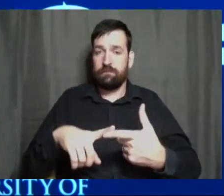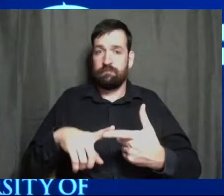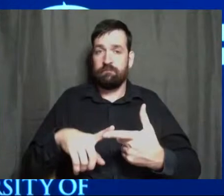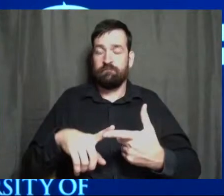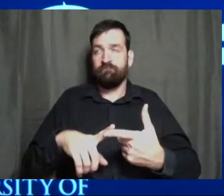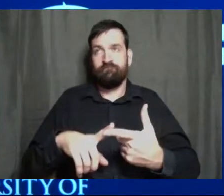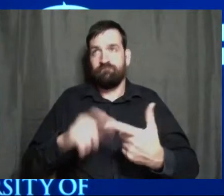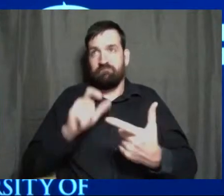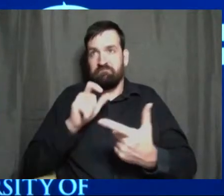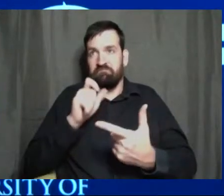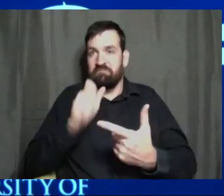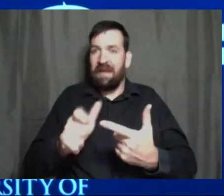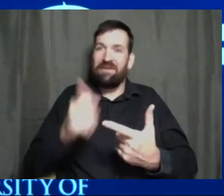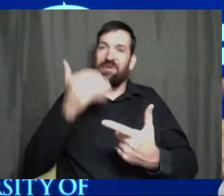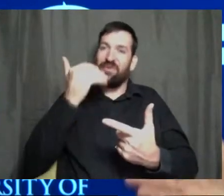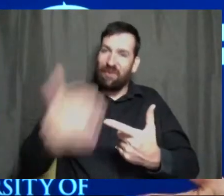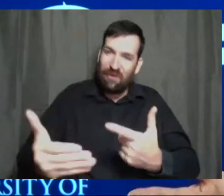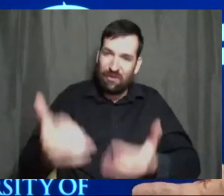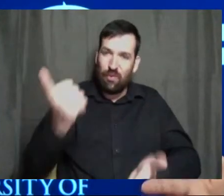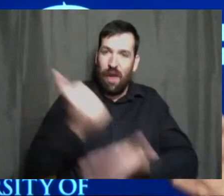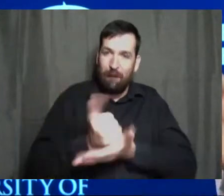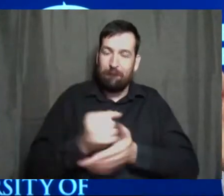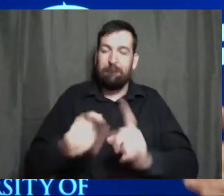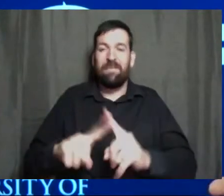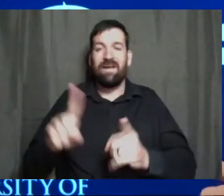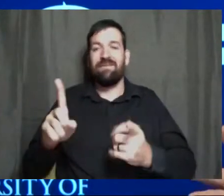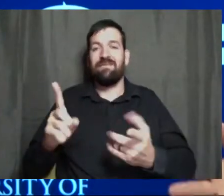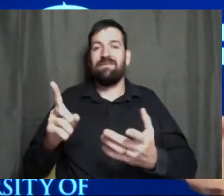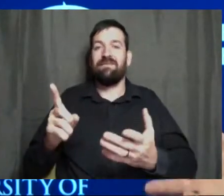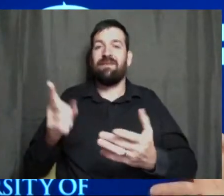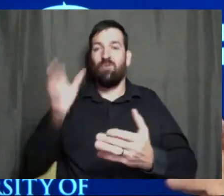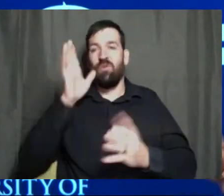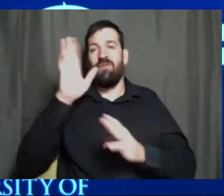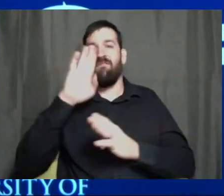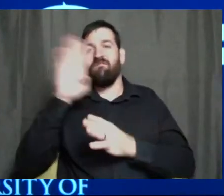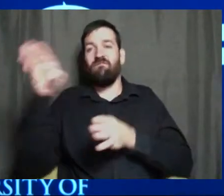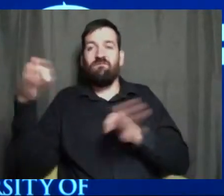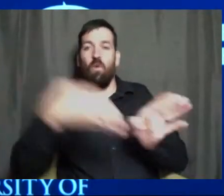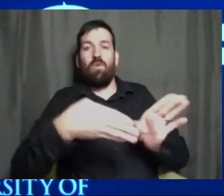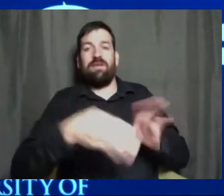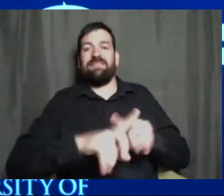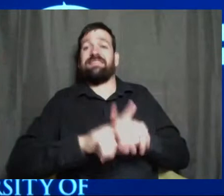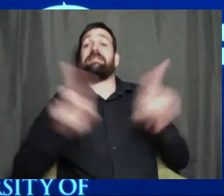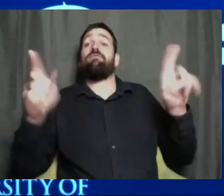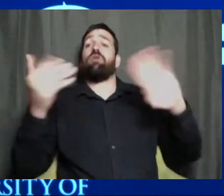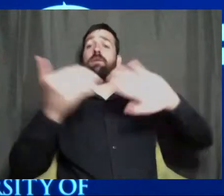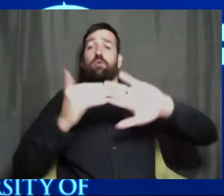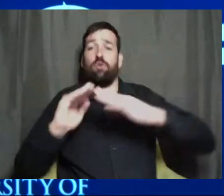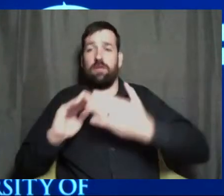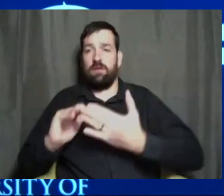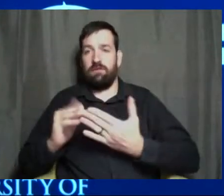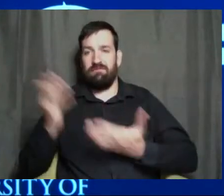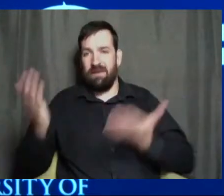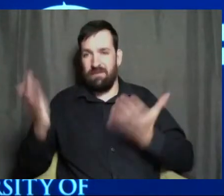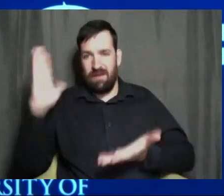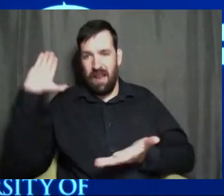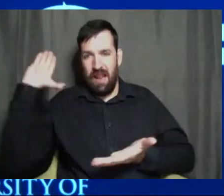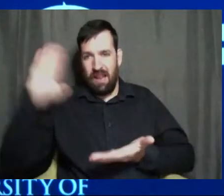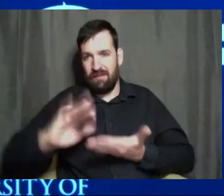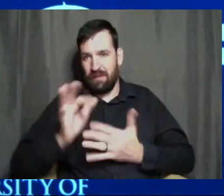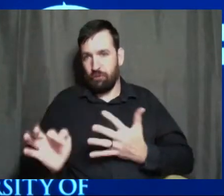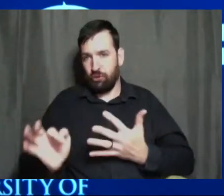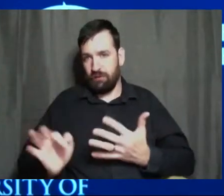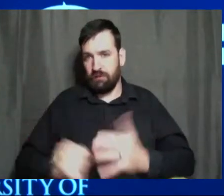good to help that community, but we're probably going to go focus on another community that doesn't have as many options. And